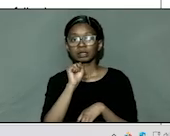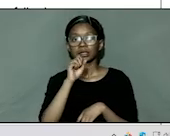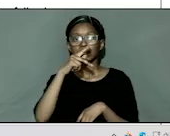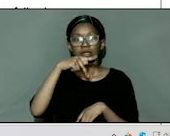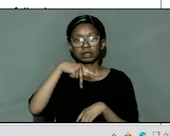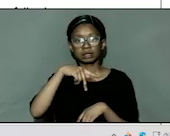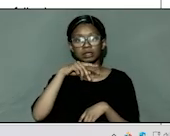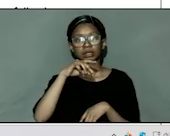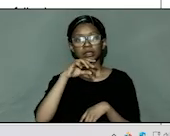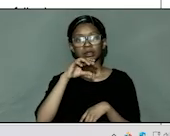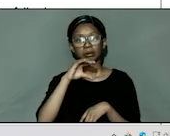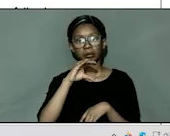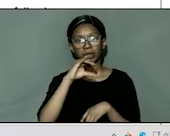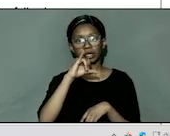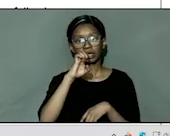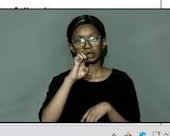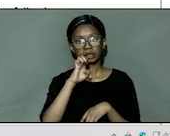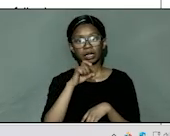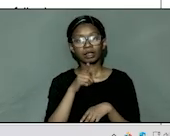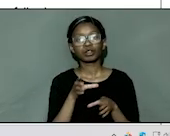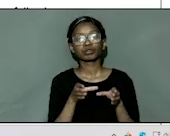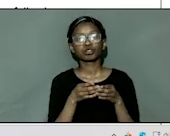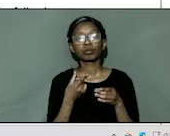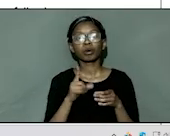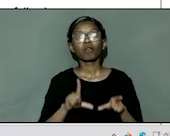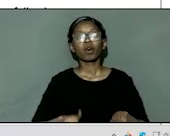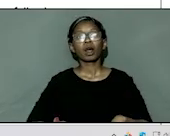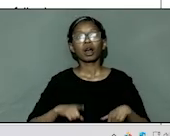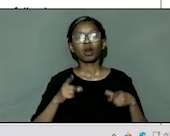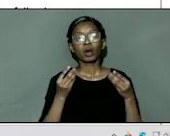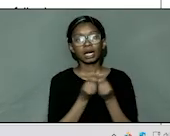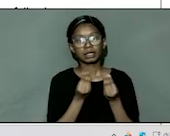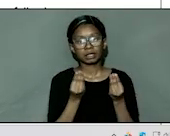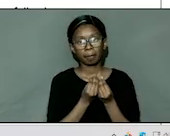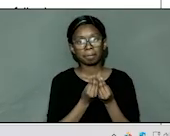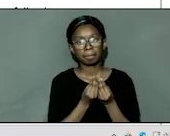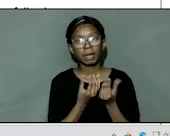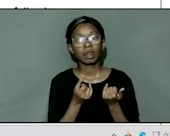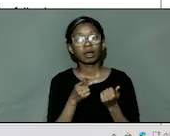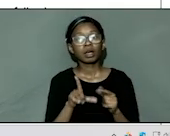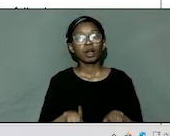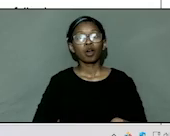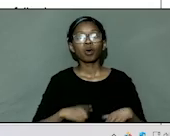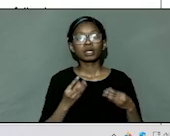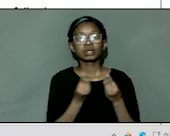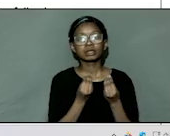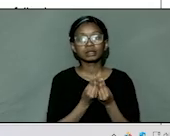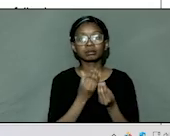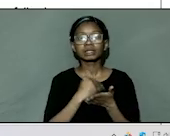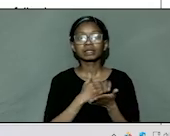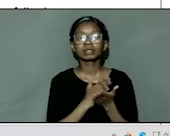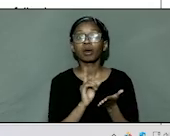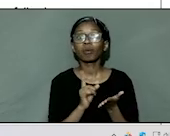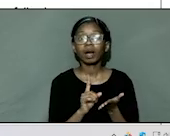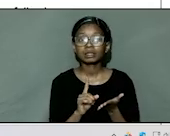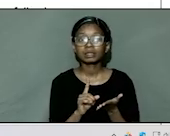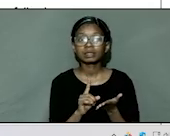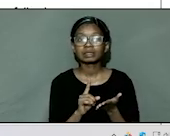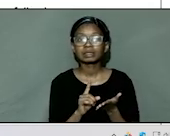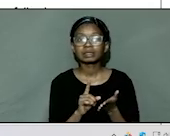organisms, ne? So these organisms, they share what? They share similar, not the